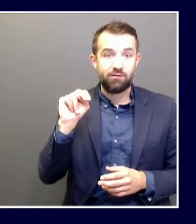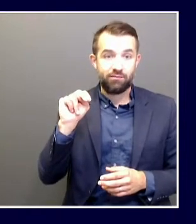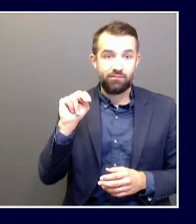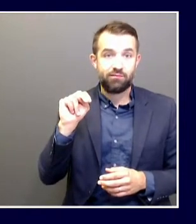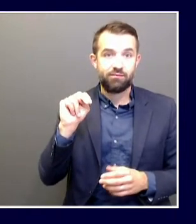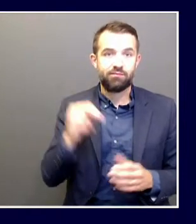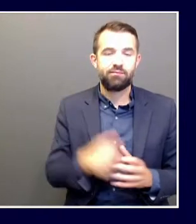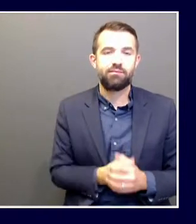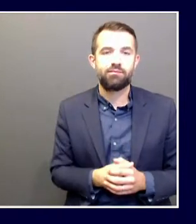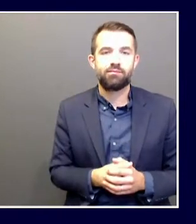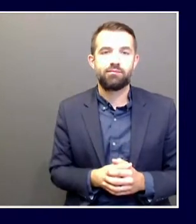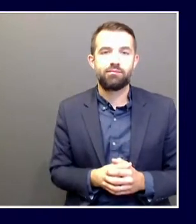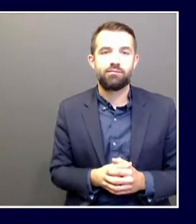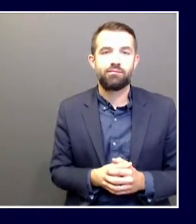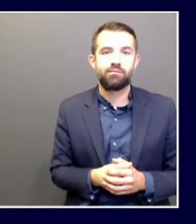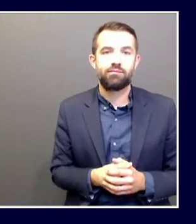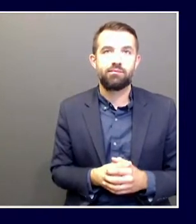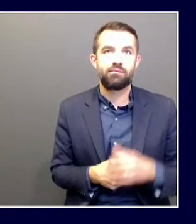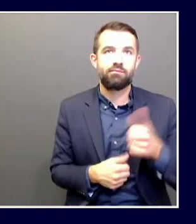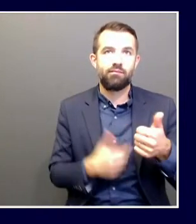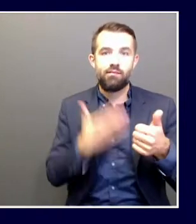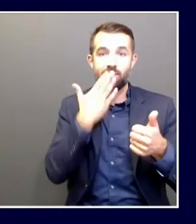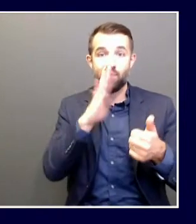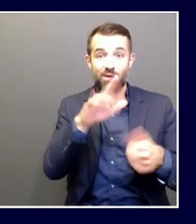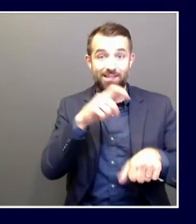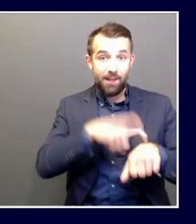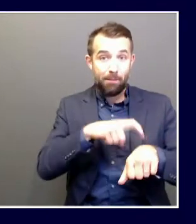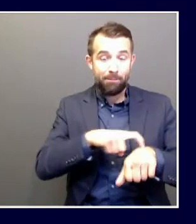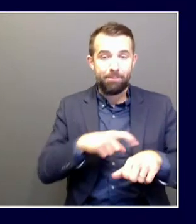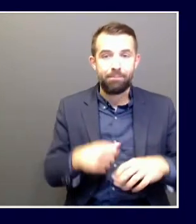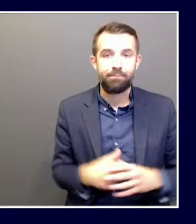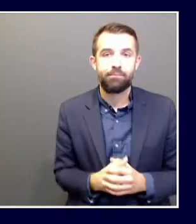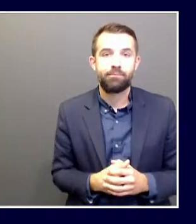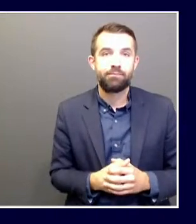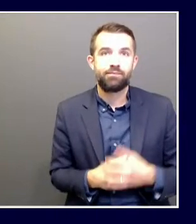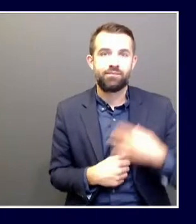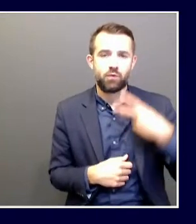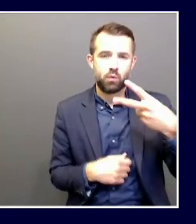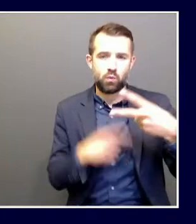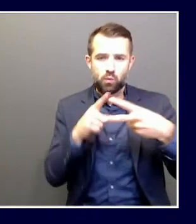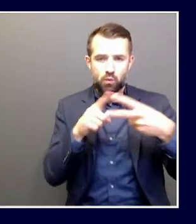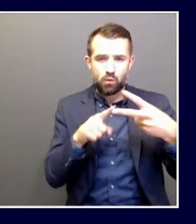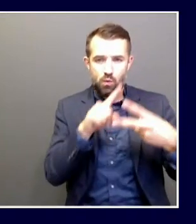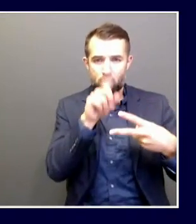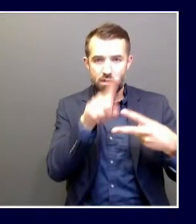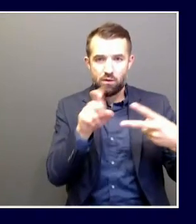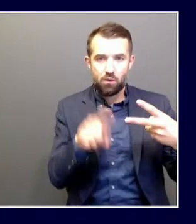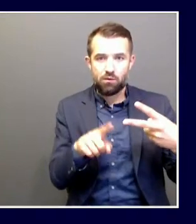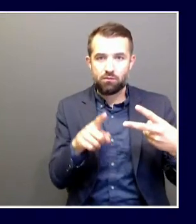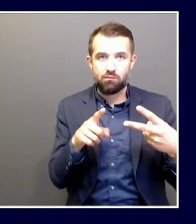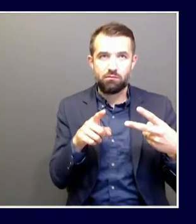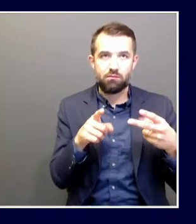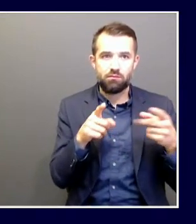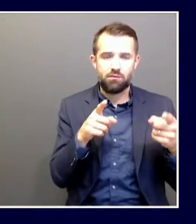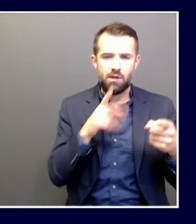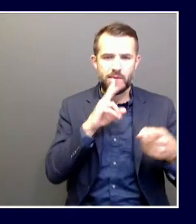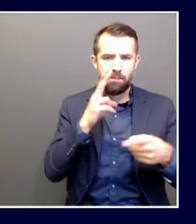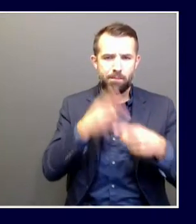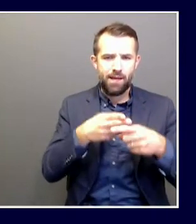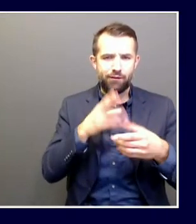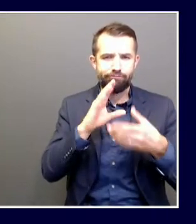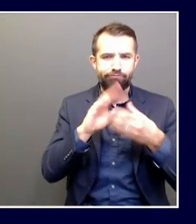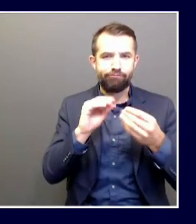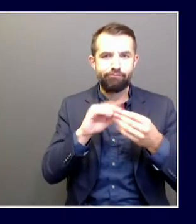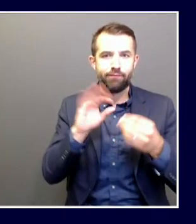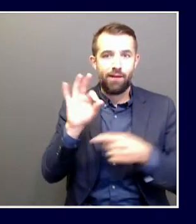Doctor and Commissioner, thanks for the time. I had two questions. Dr. Shah, you mentioned, you referred earlier to the flu shot, and I was